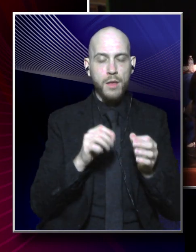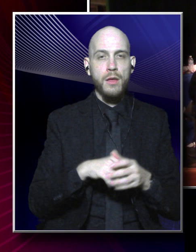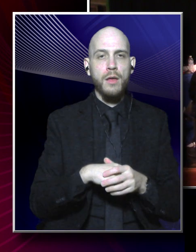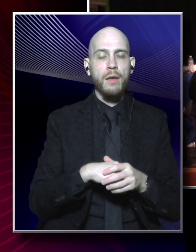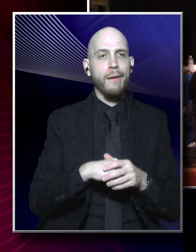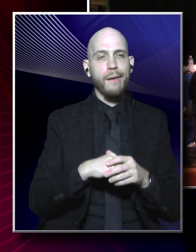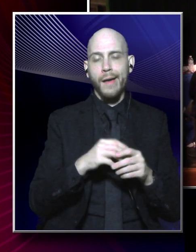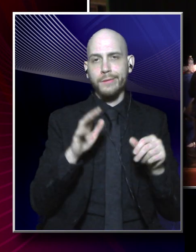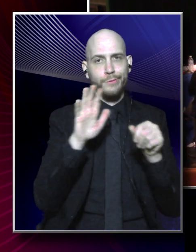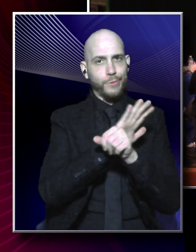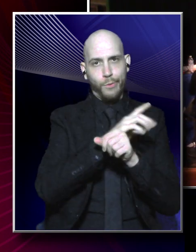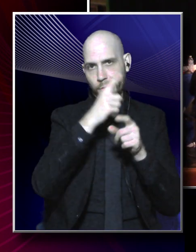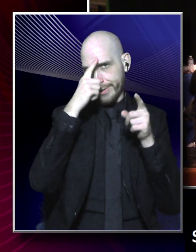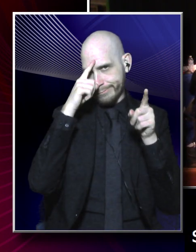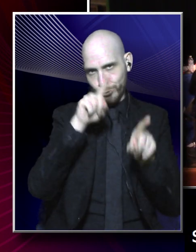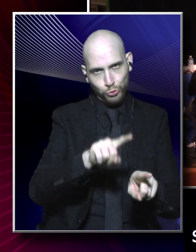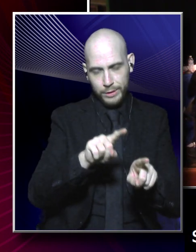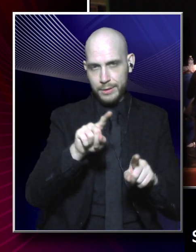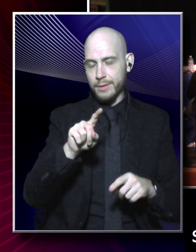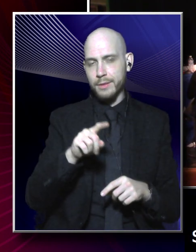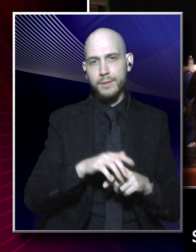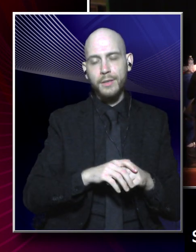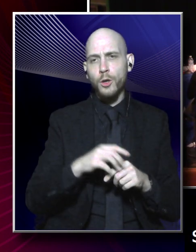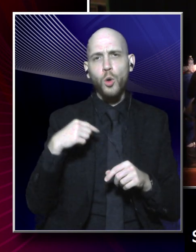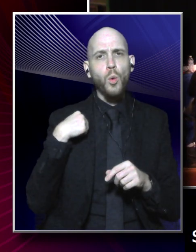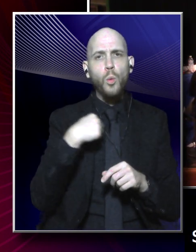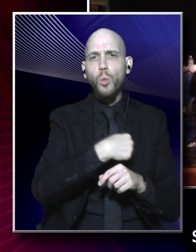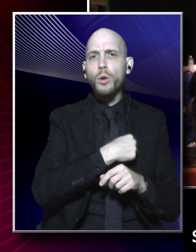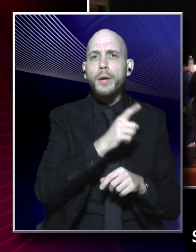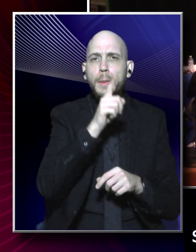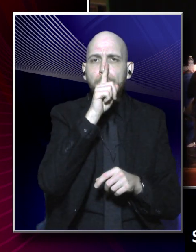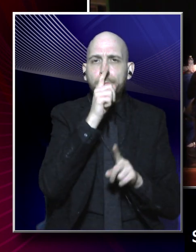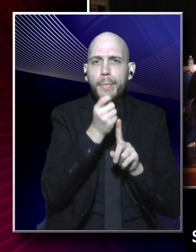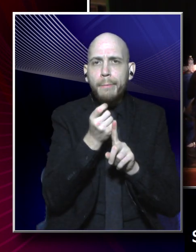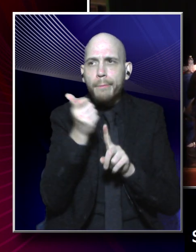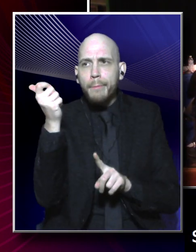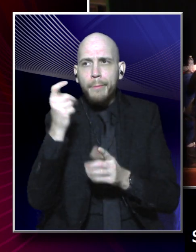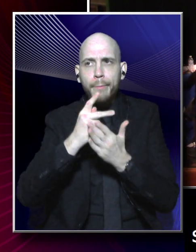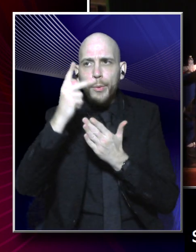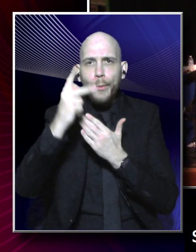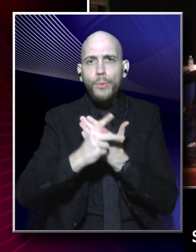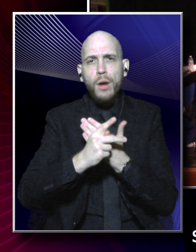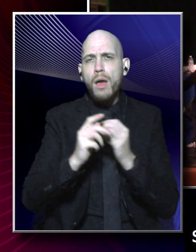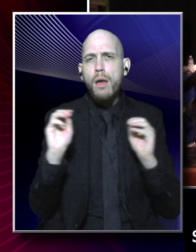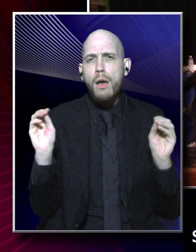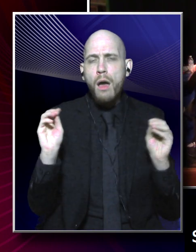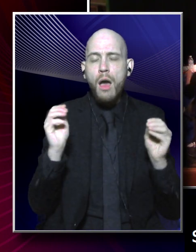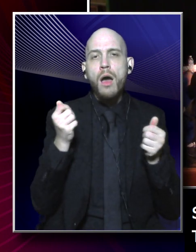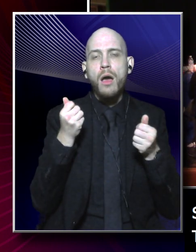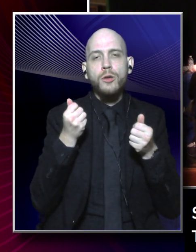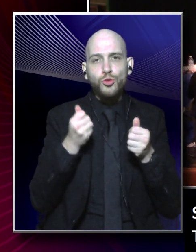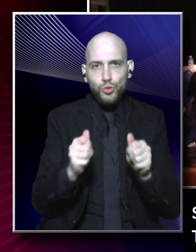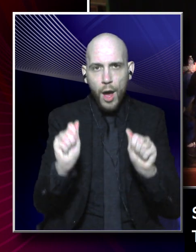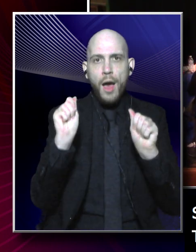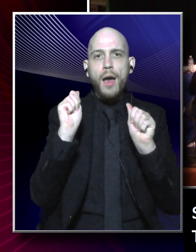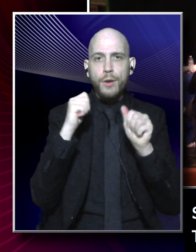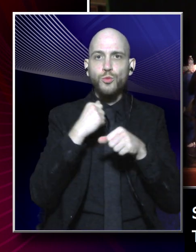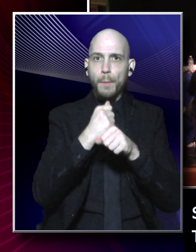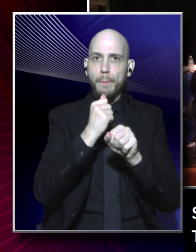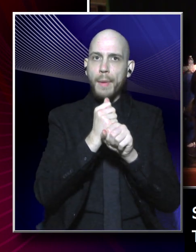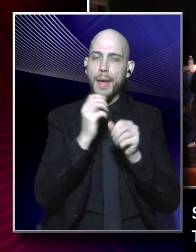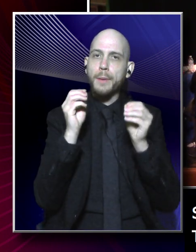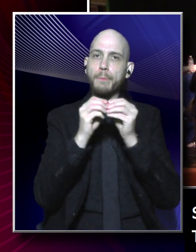was saying as well, on that we're not trying to eliminate the program, we're just trying to make it more efficient and reachable to our students and